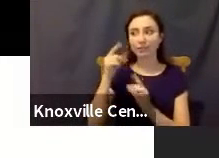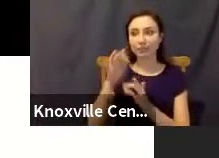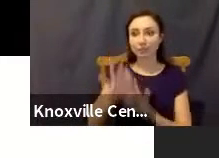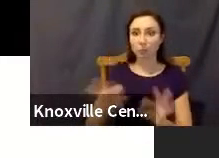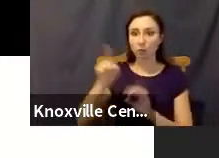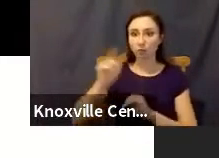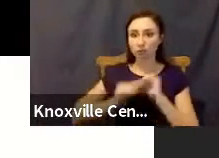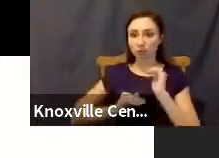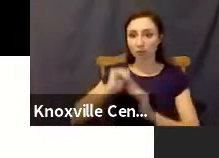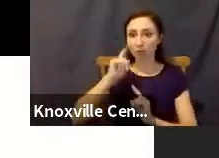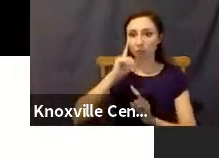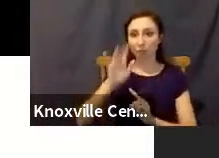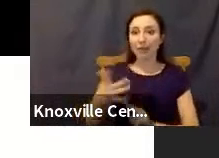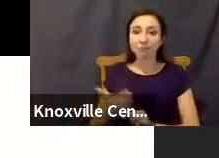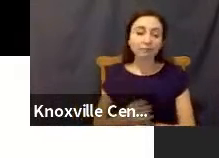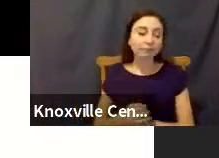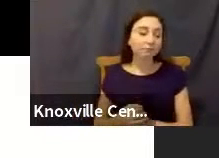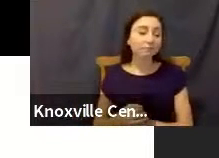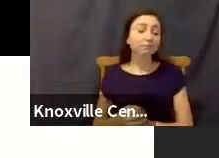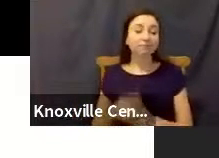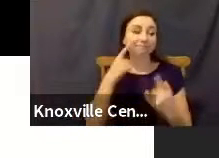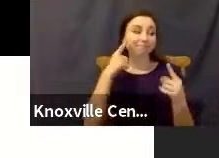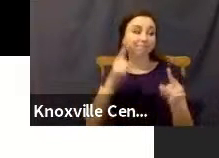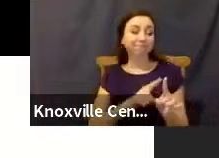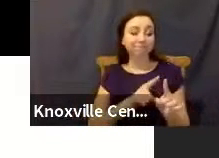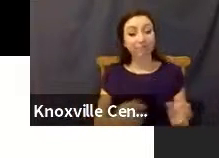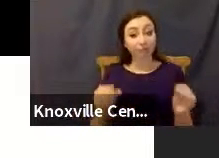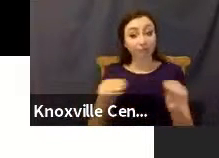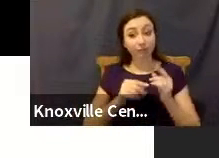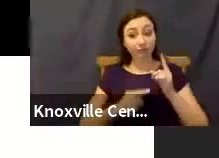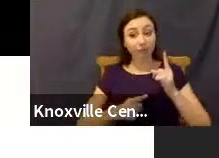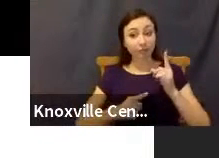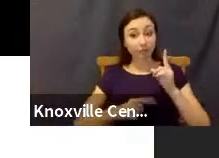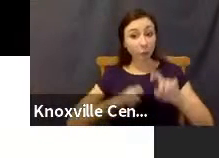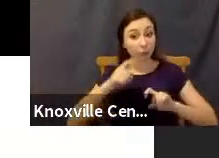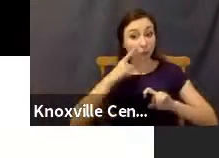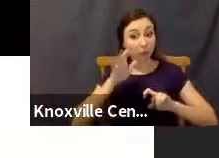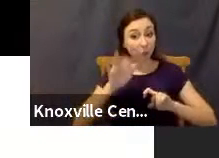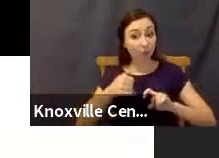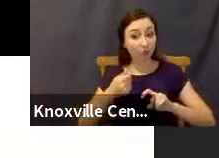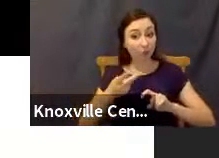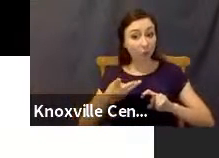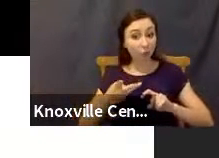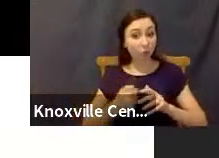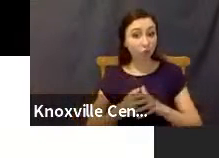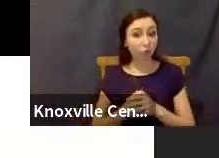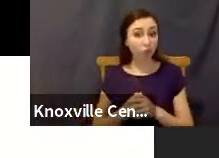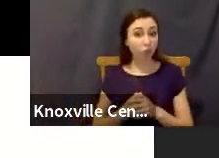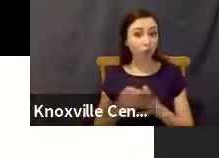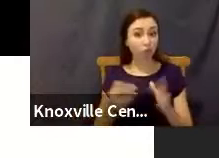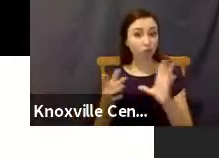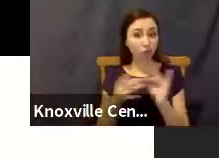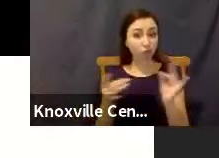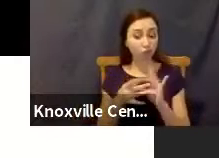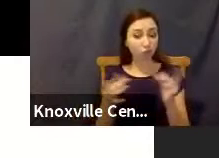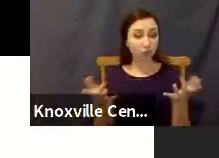Agreed. Any other questions on those first few or comments?